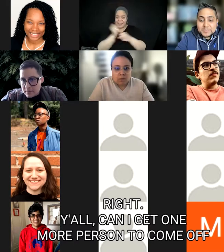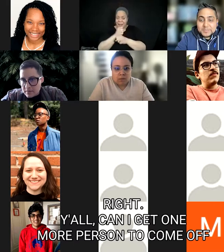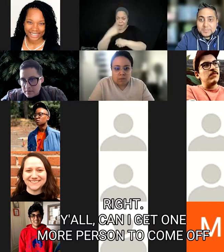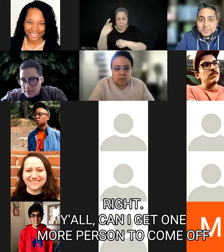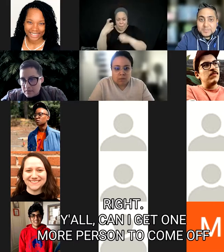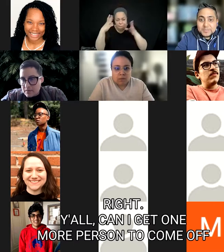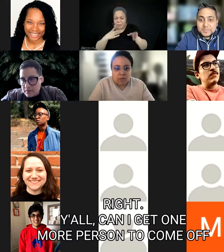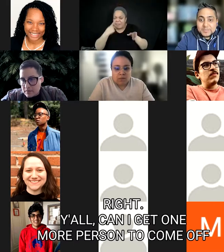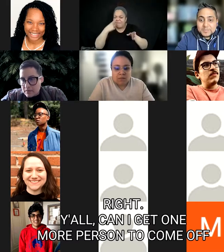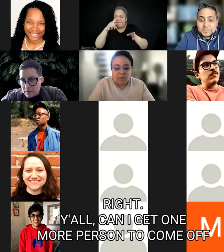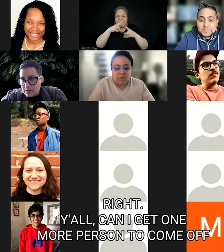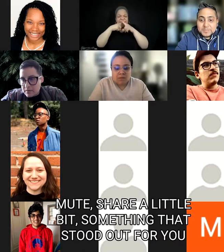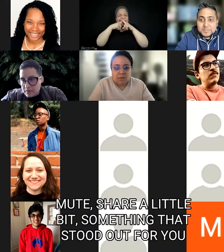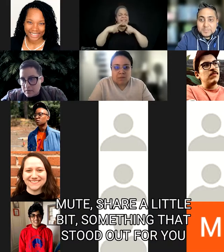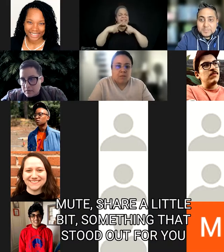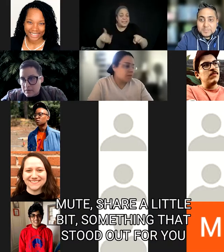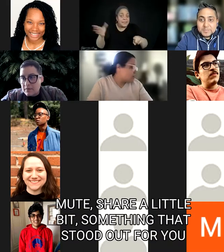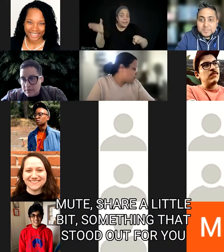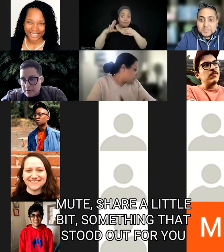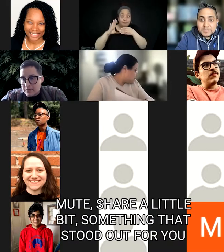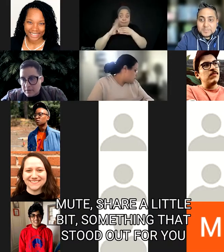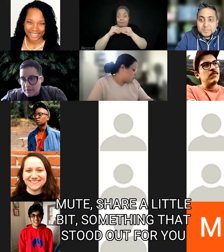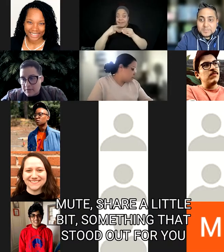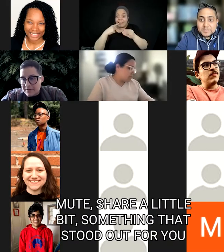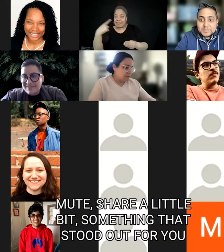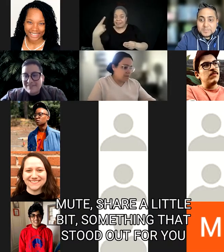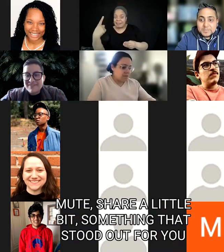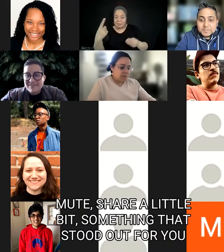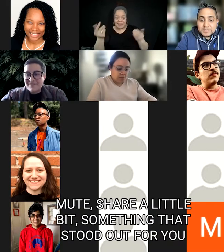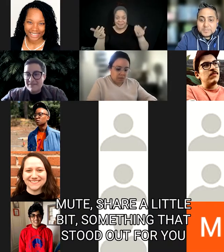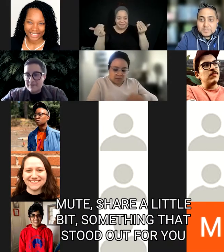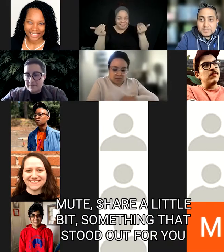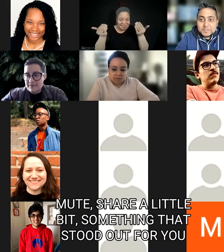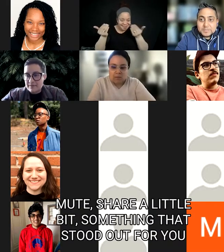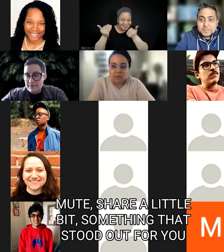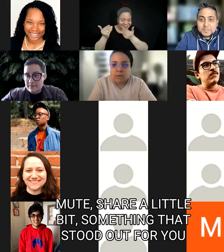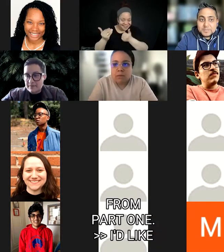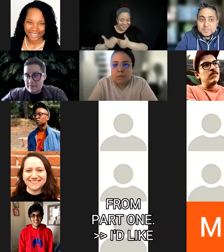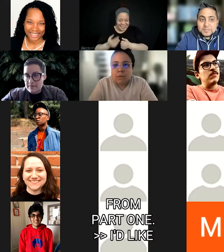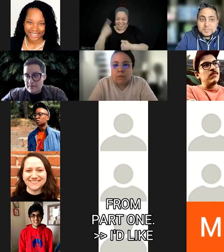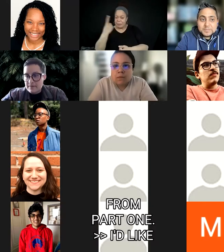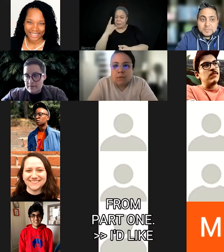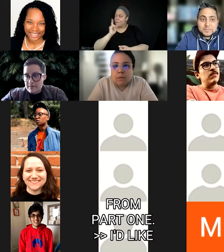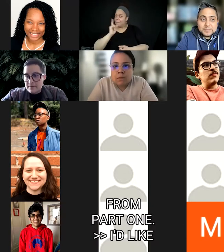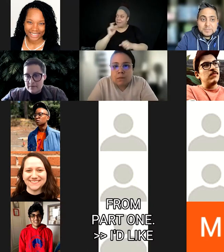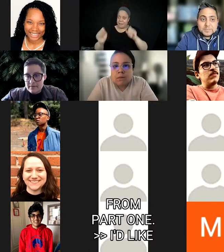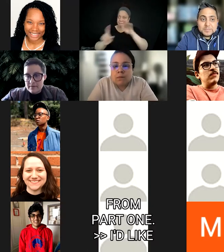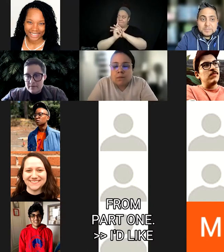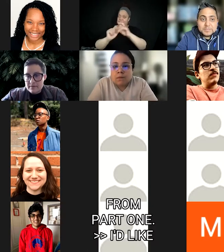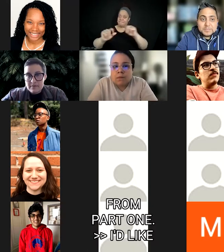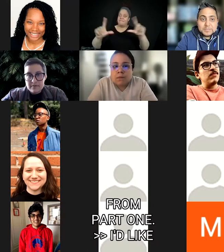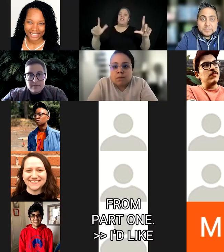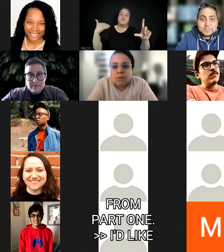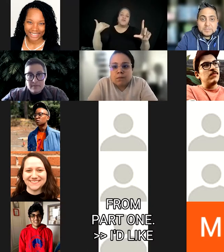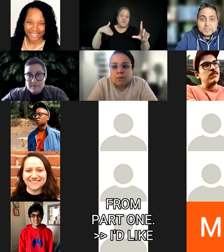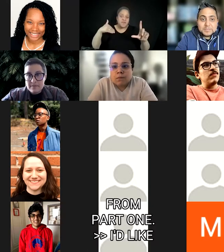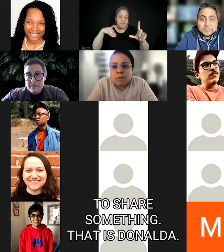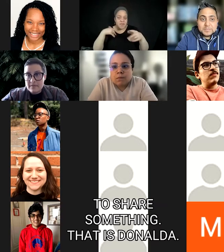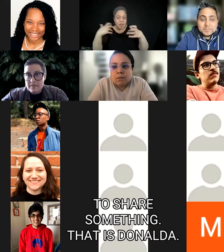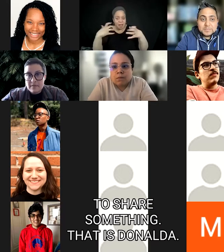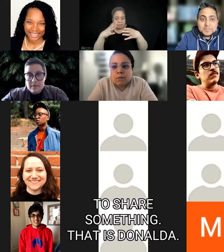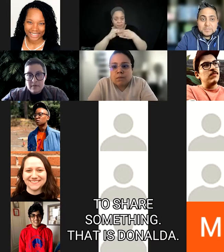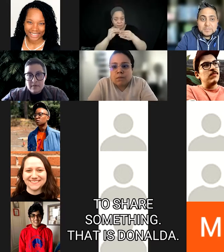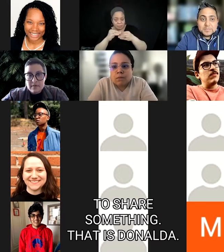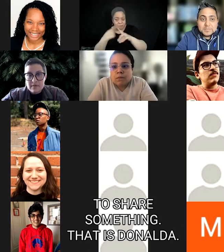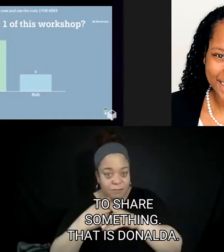share something. This is Donelda. I think it's still always just shocking shocking to